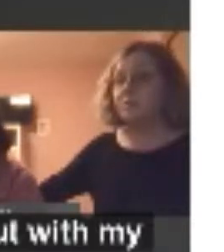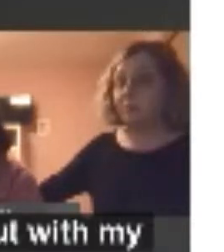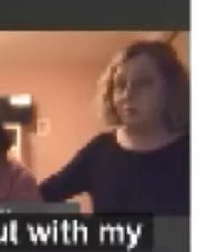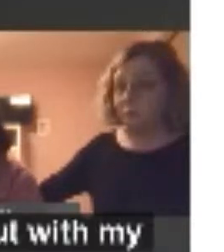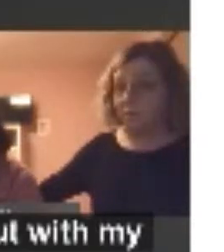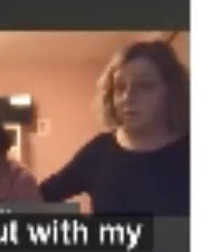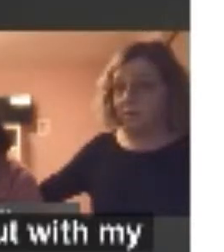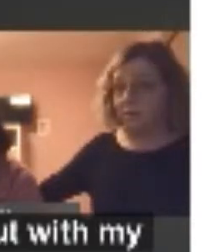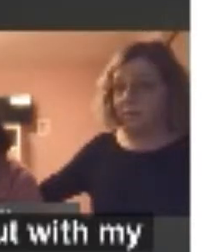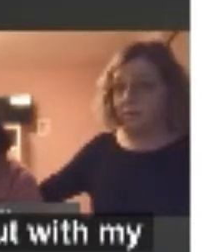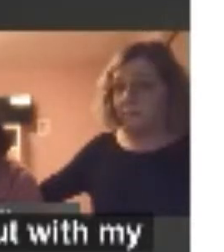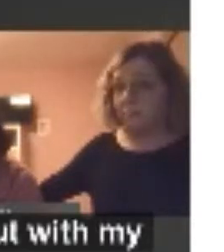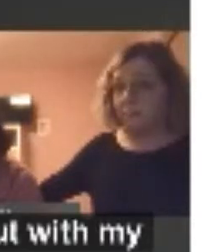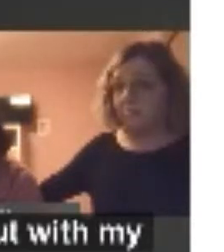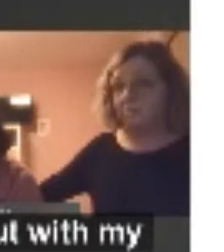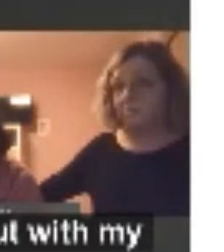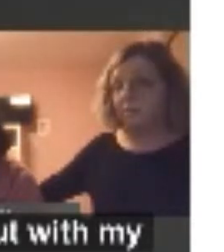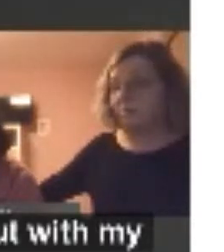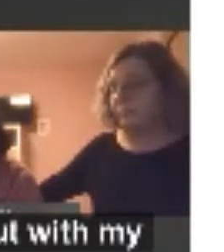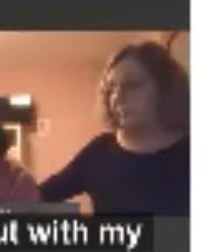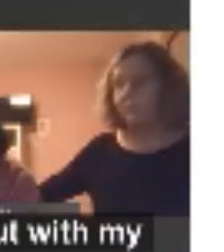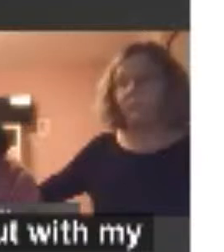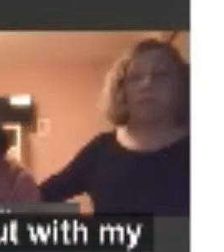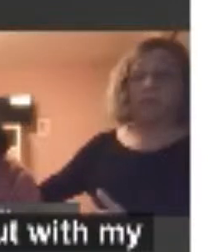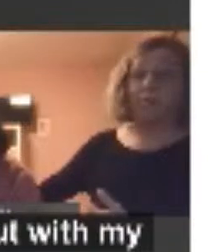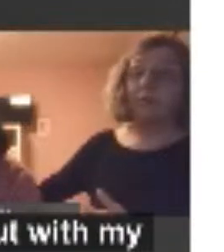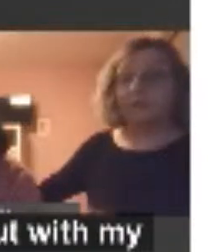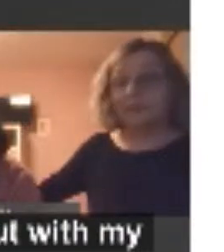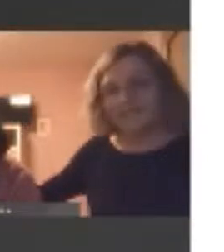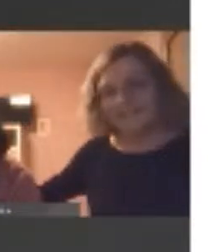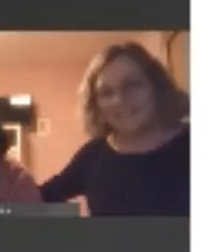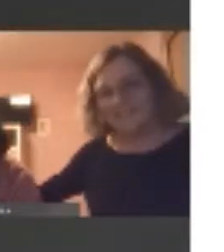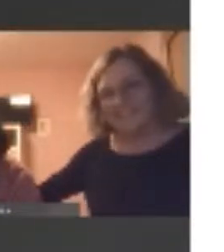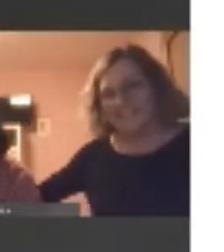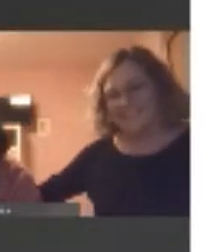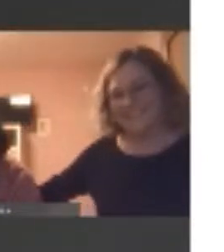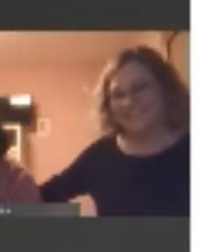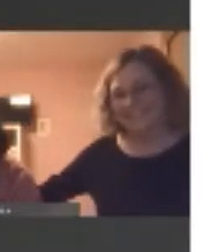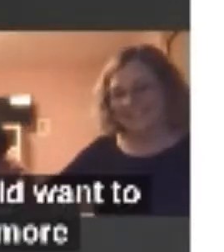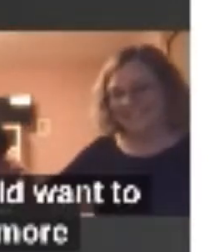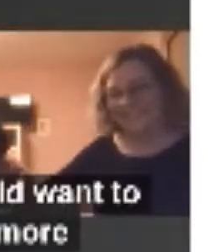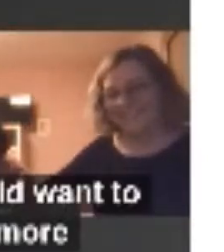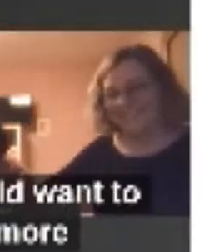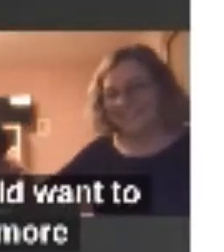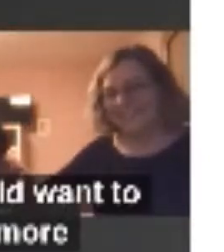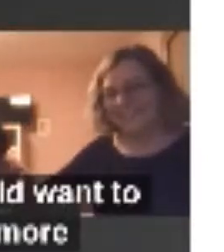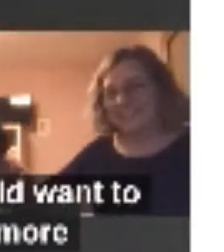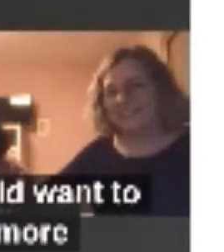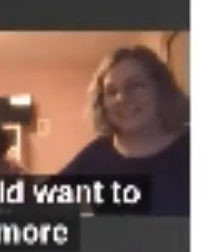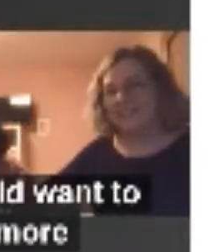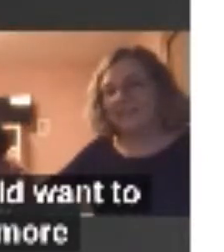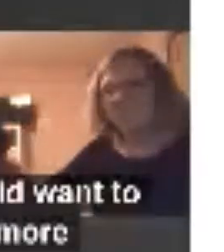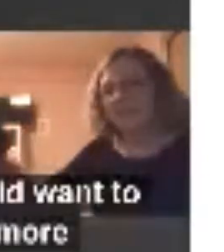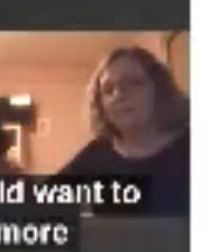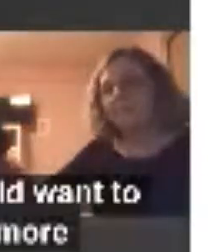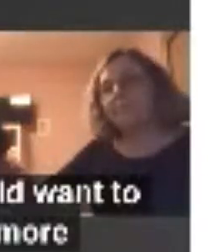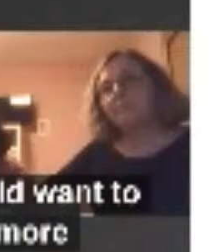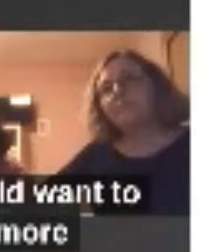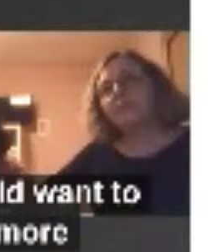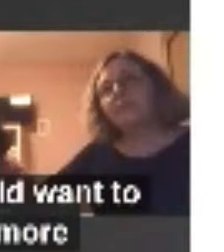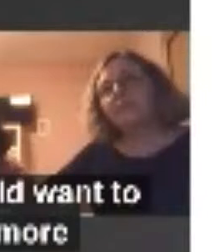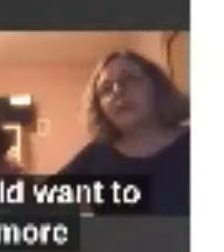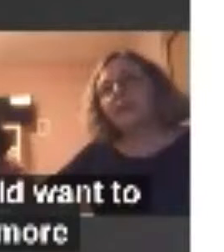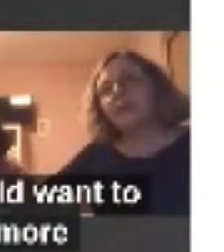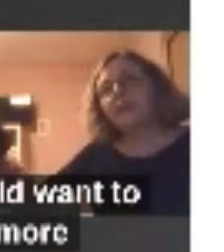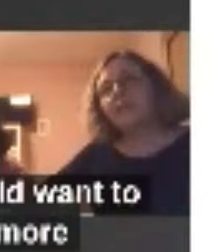not so much with Claire, but with my other daughter. Is that something that you would want to do more